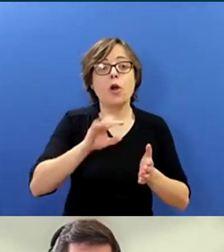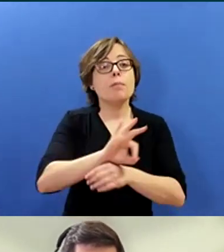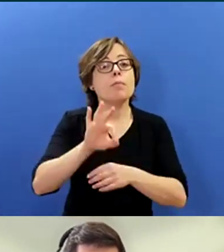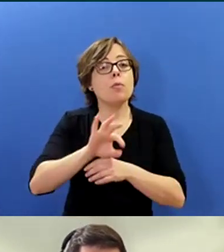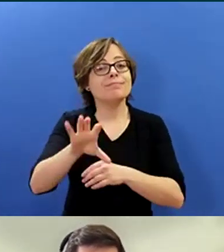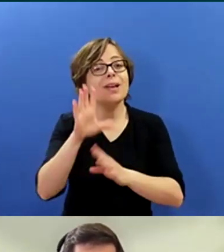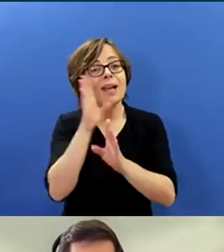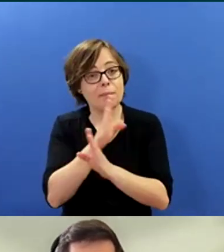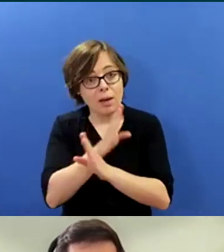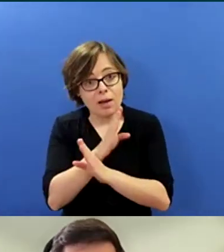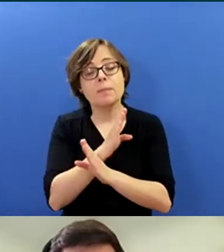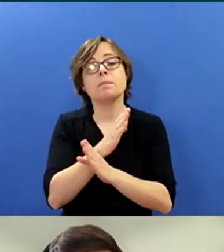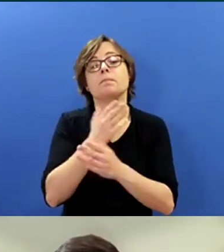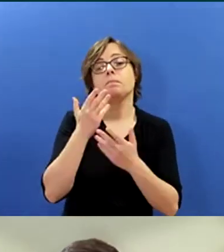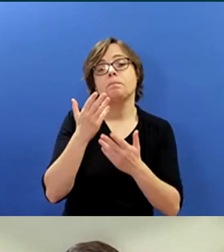a rather high level of